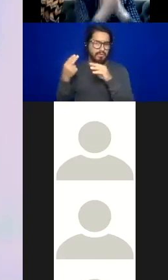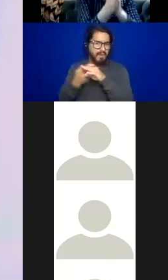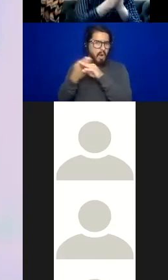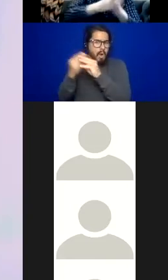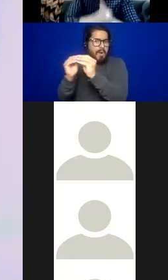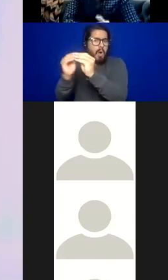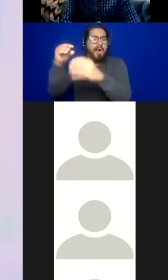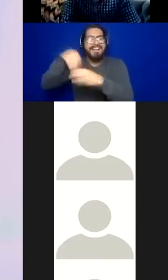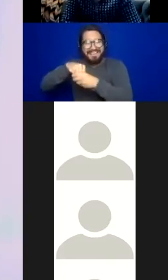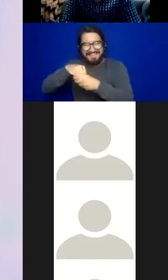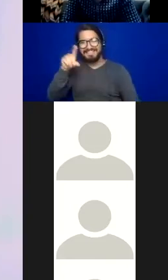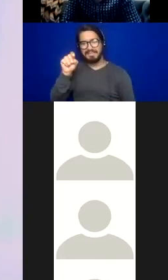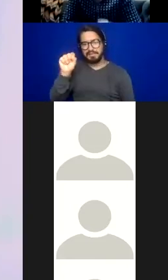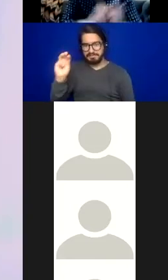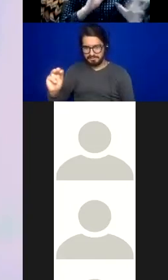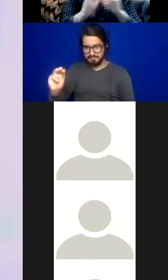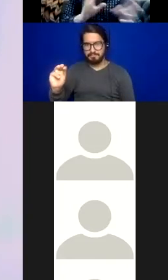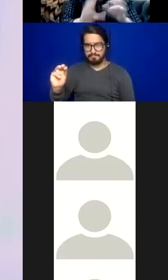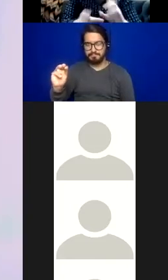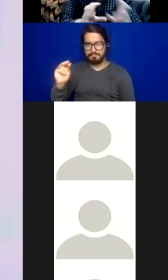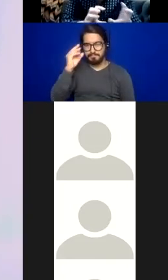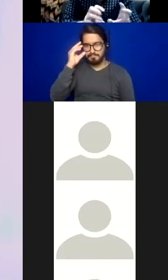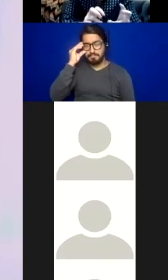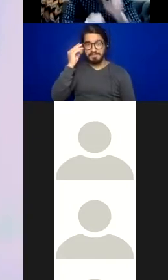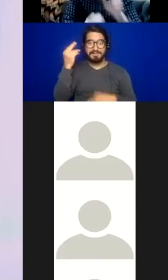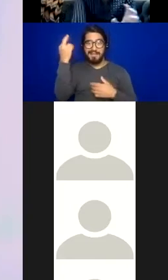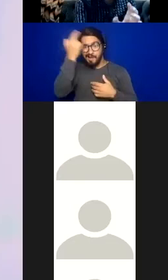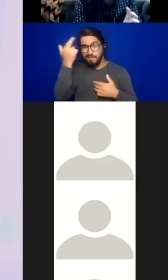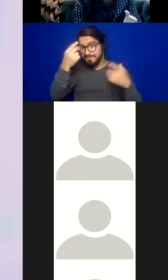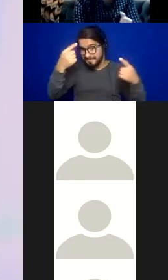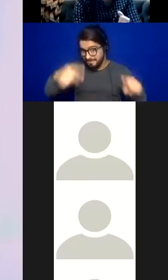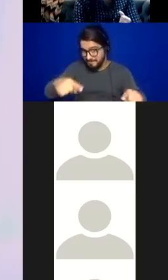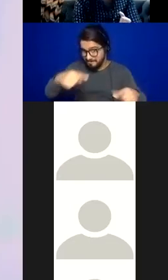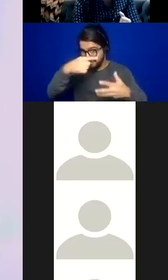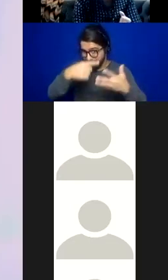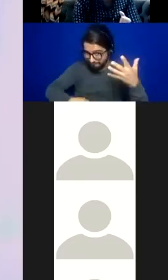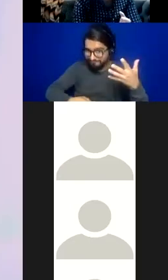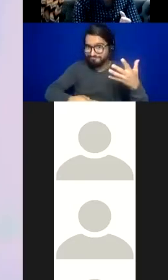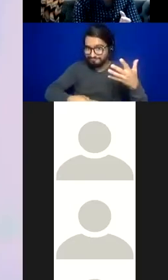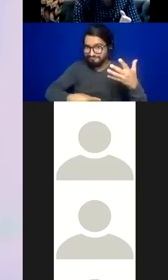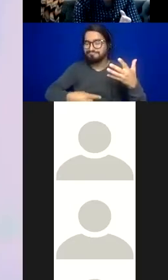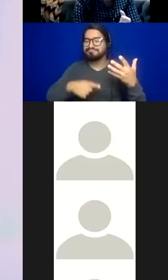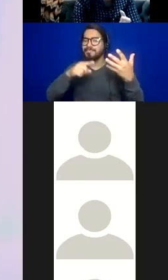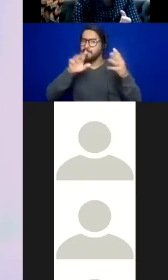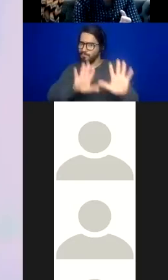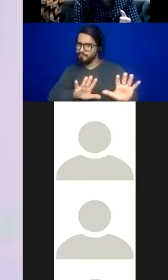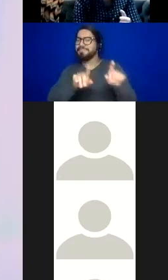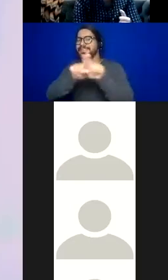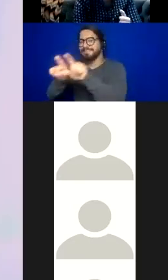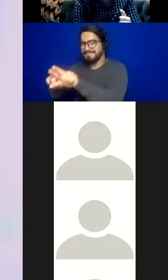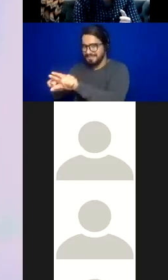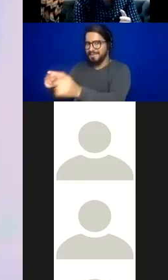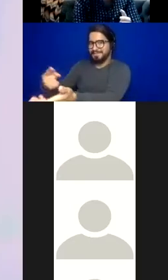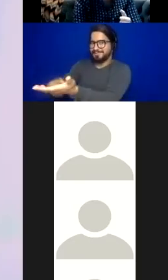And so that happens for a couple of different reasons. And also at the same time, discussion of gender